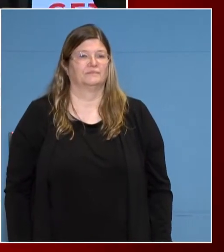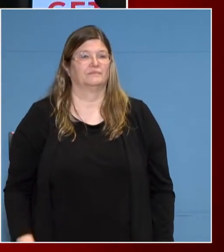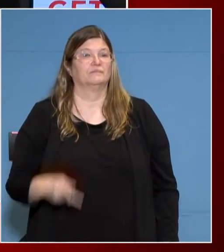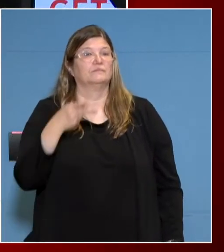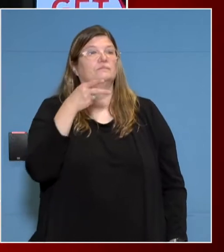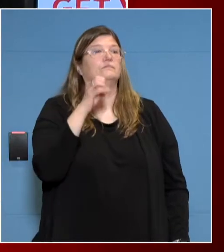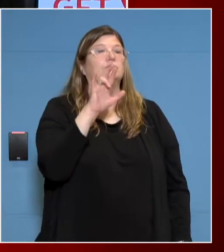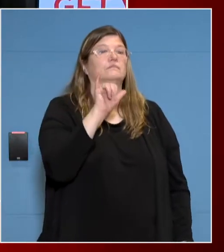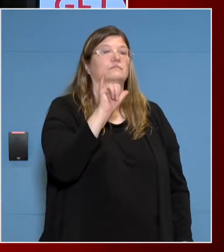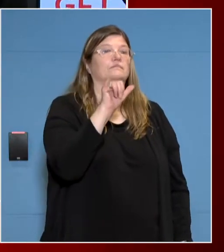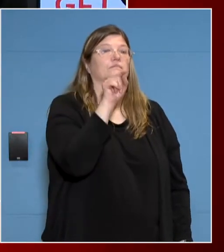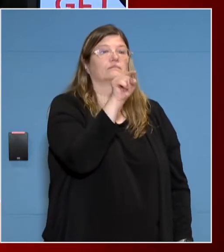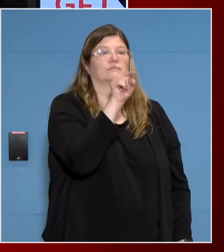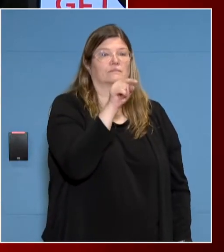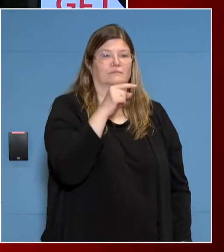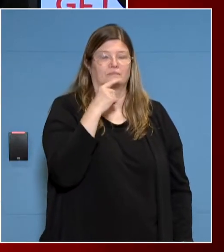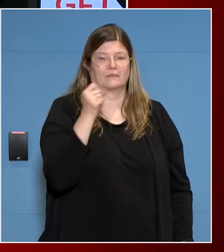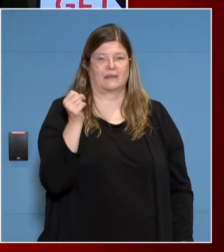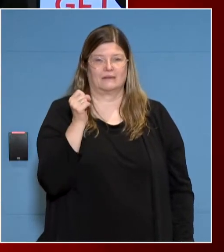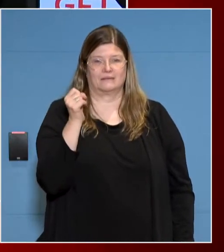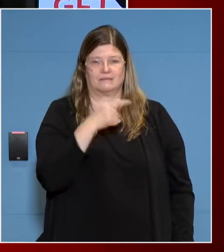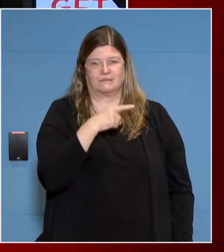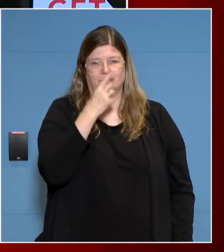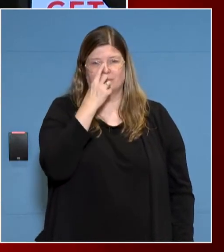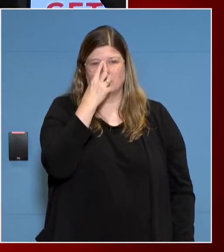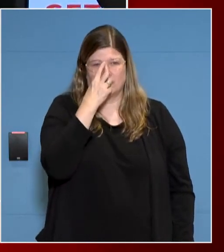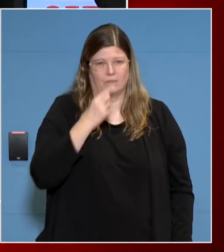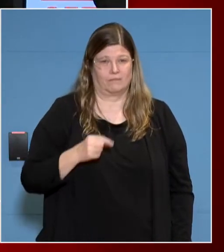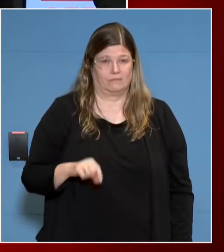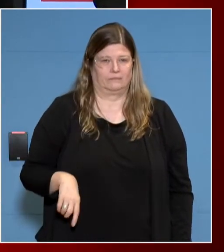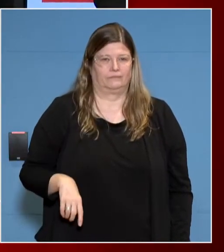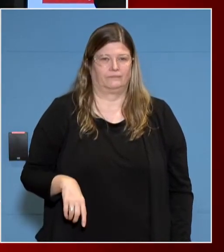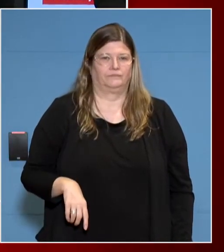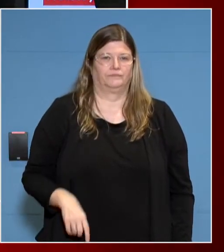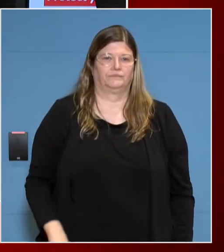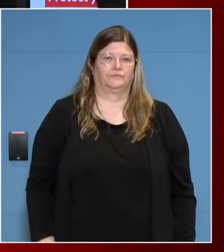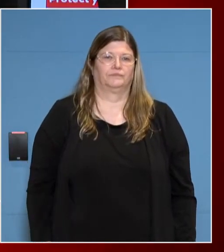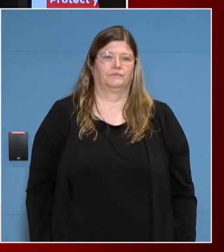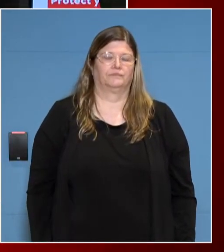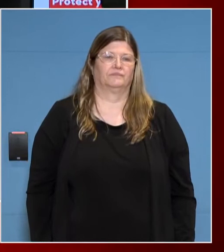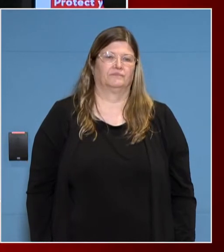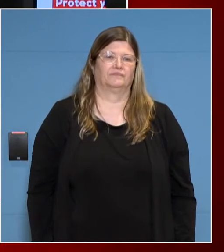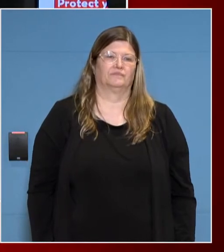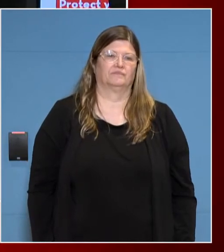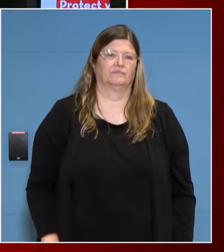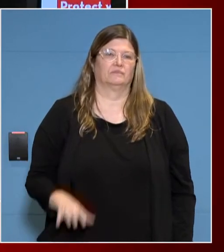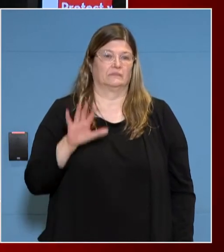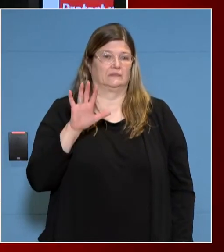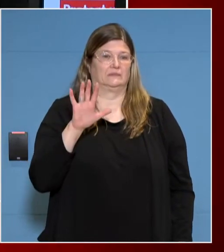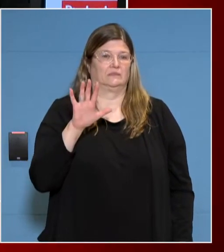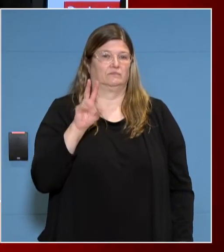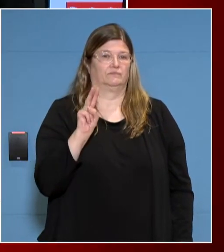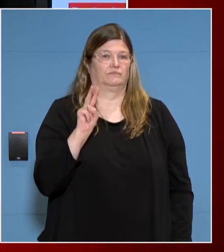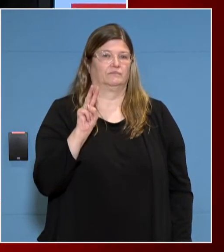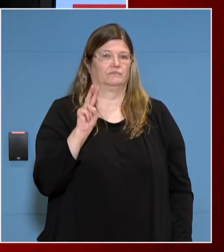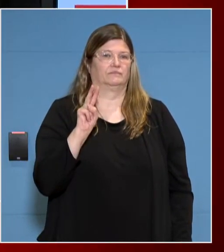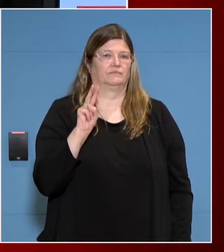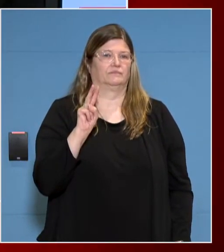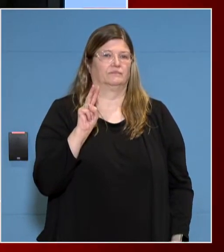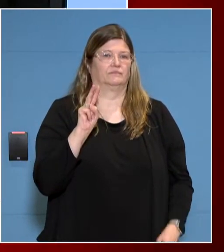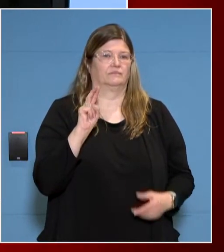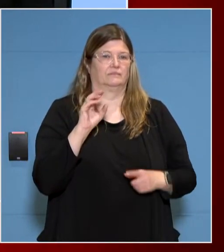Related questions. Right now, we have 52. The last numbers I have heard are 5,200 kids